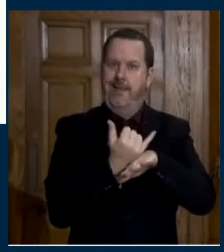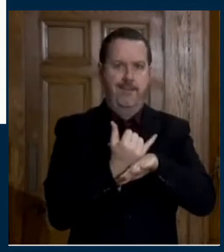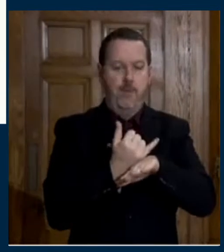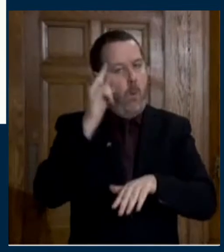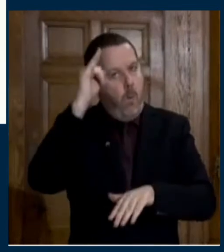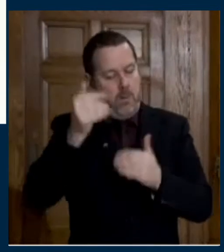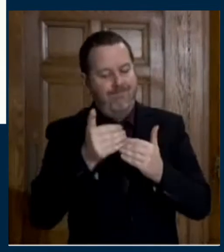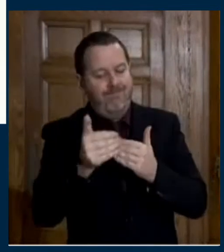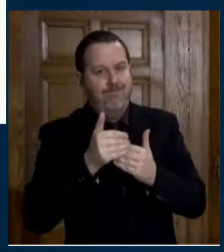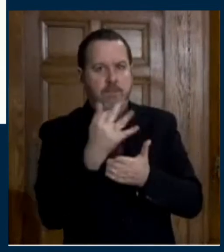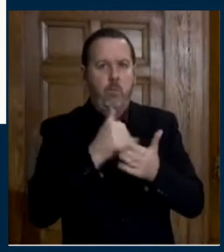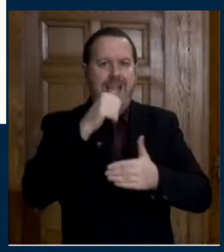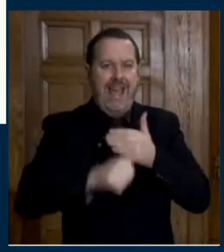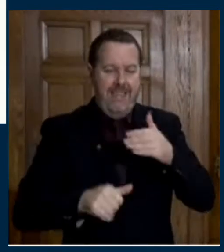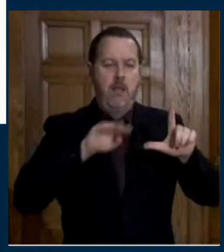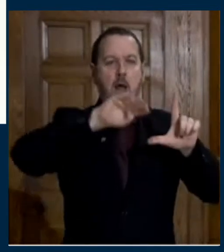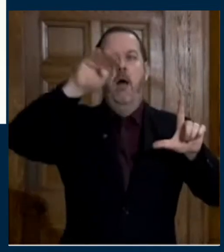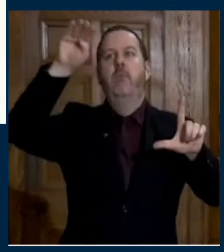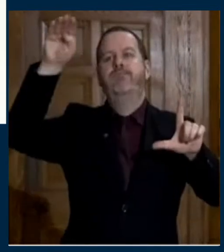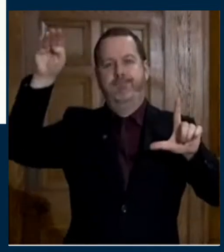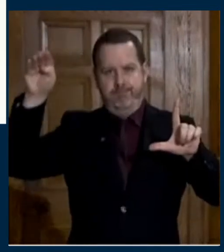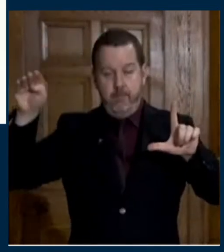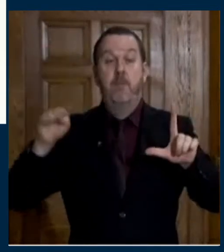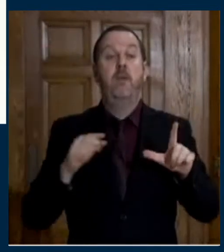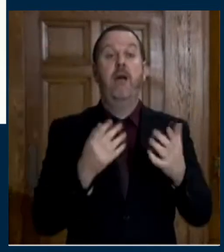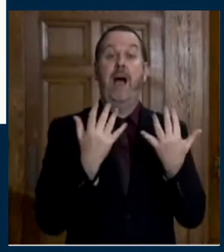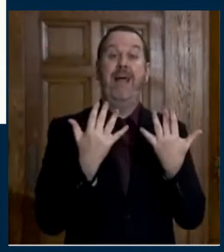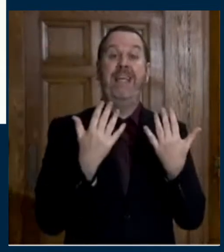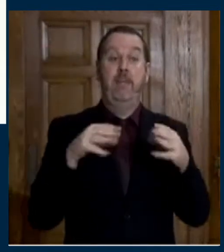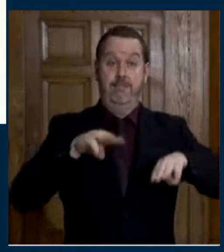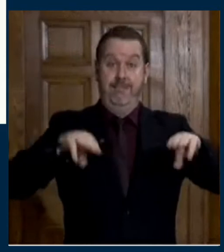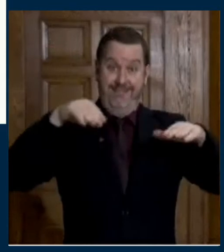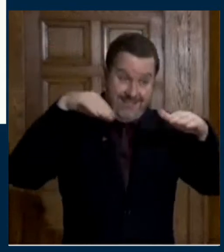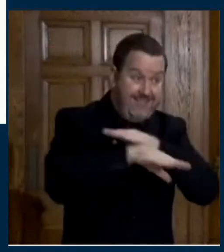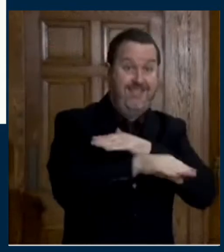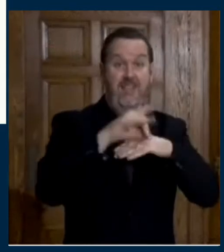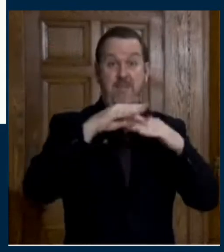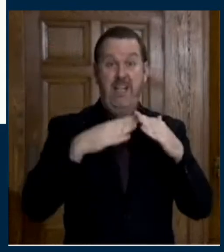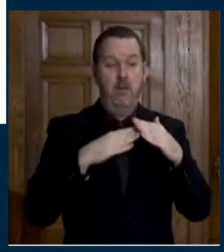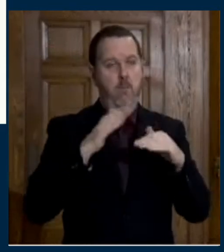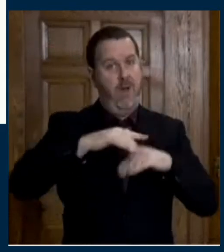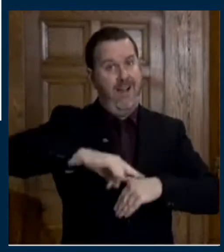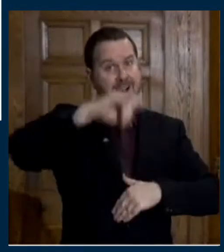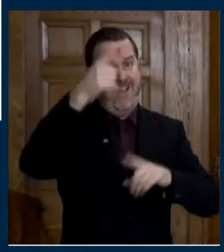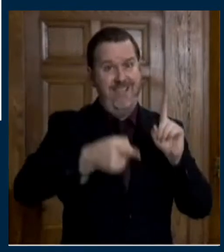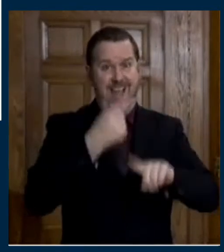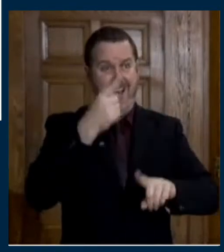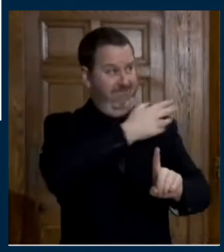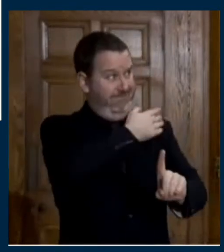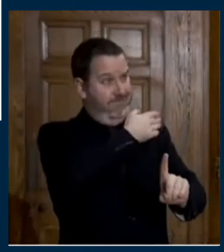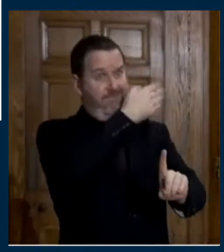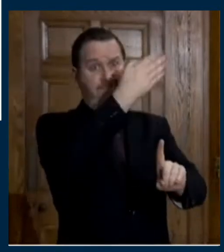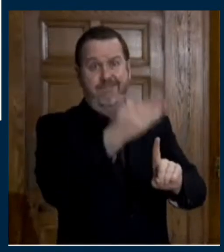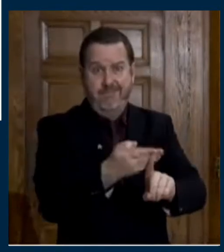next few days. Numbers of admissions now are higher than at any point during the course of the epidemic.